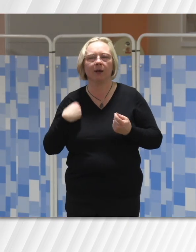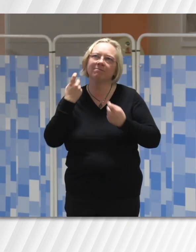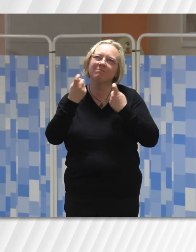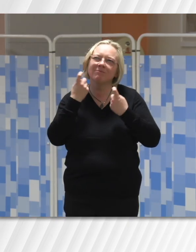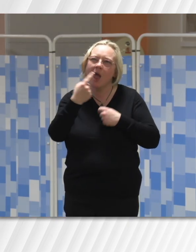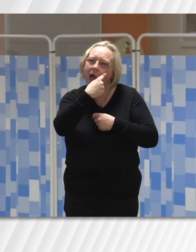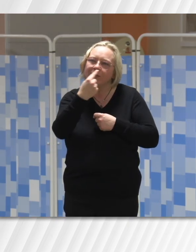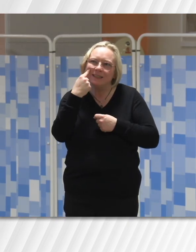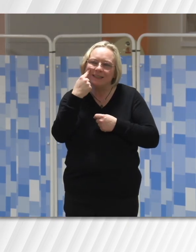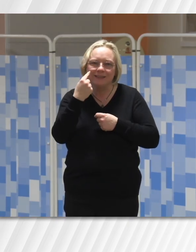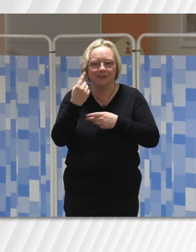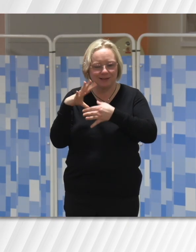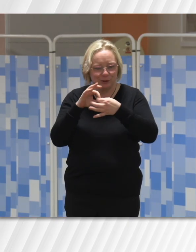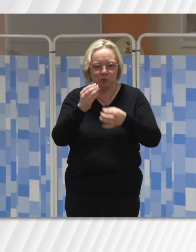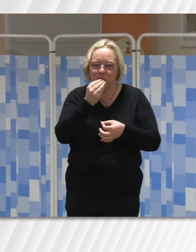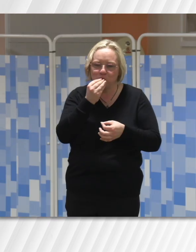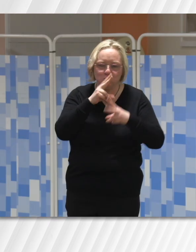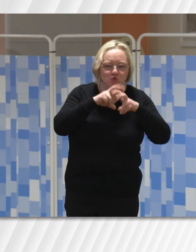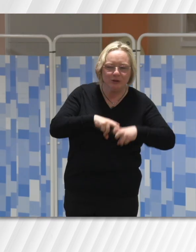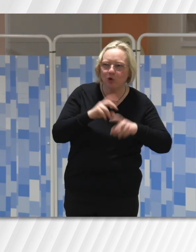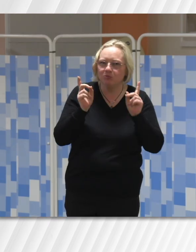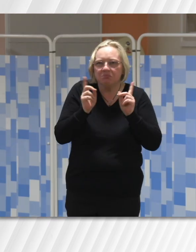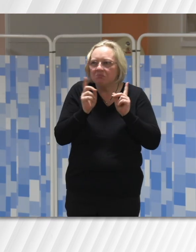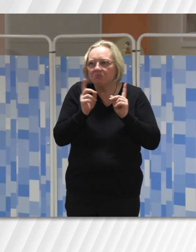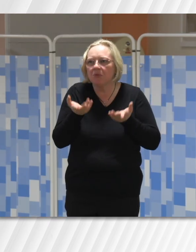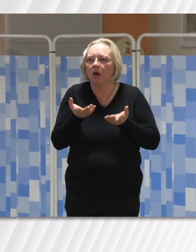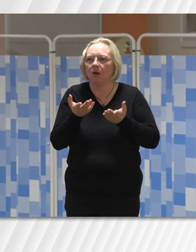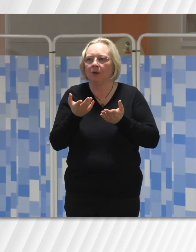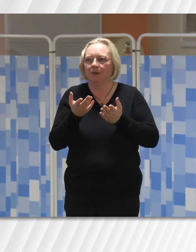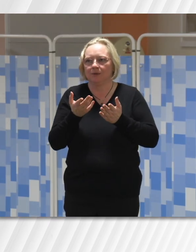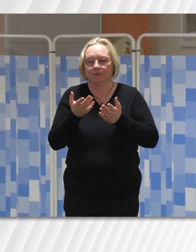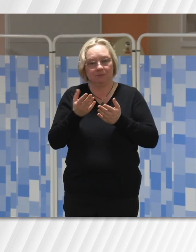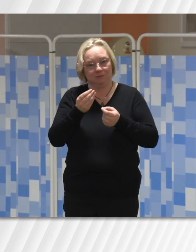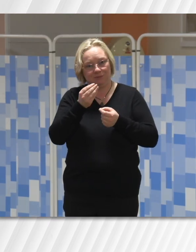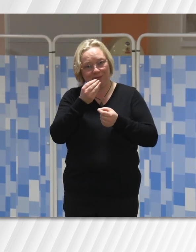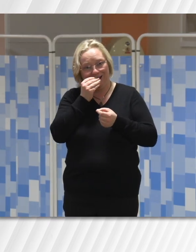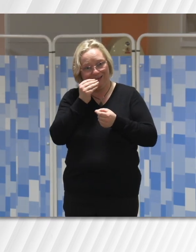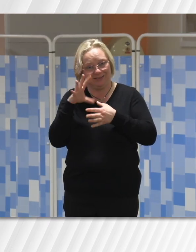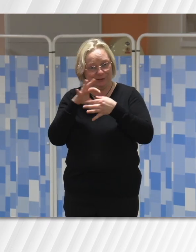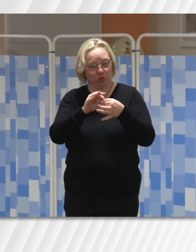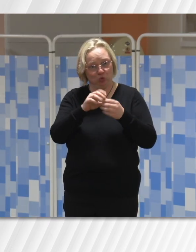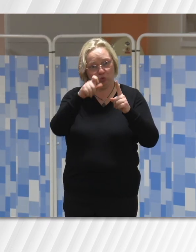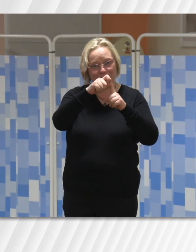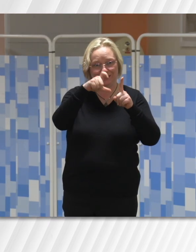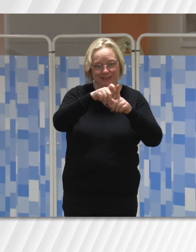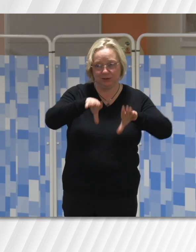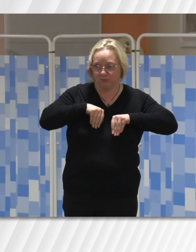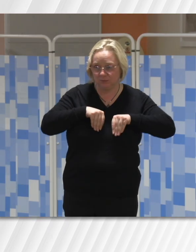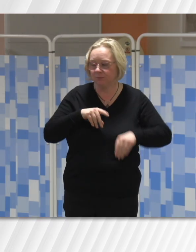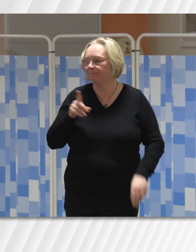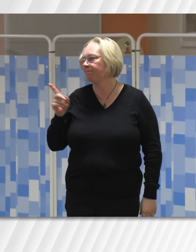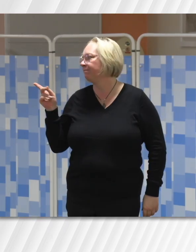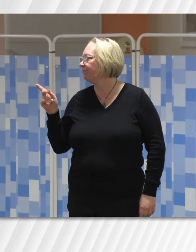the evidence. I'm interested in the research, really. So does diet play a part in it, an individual's diet?